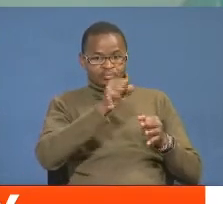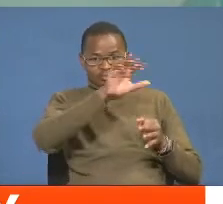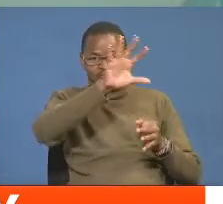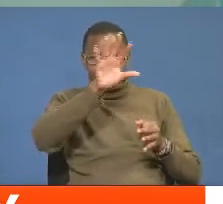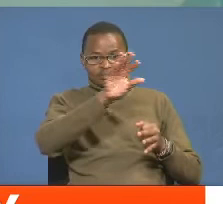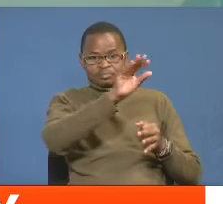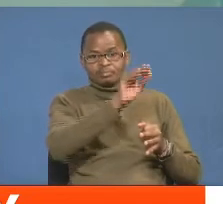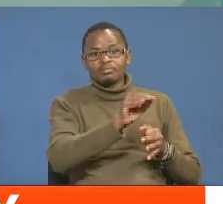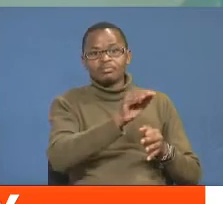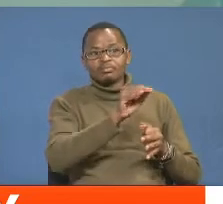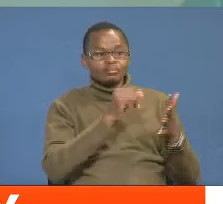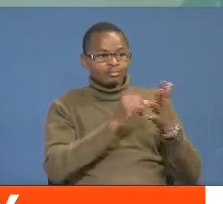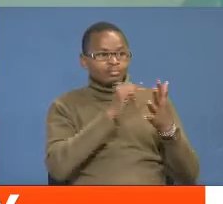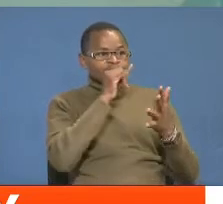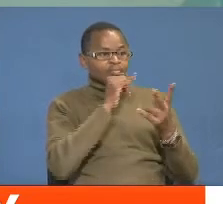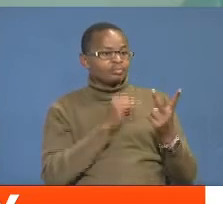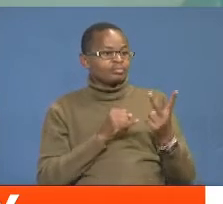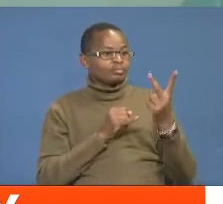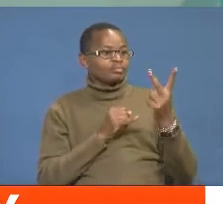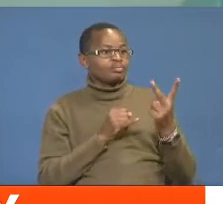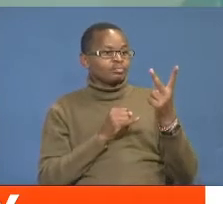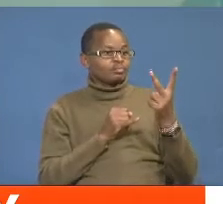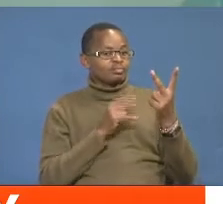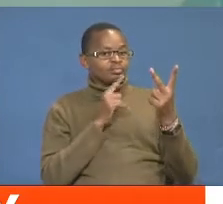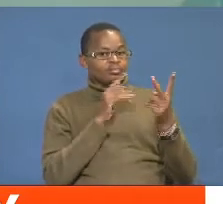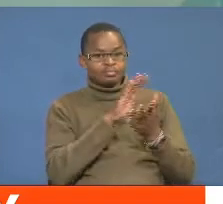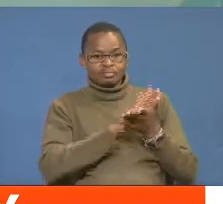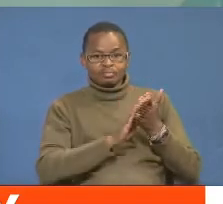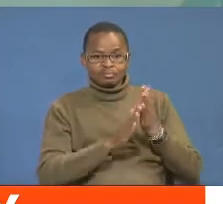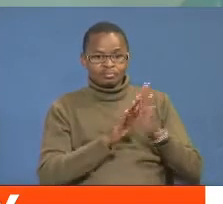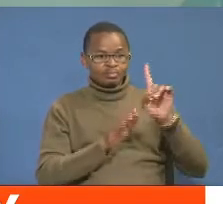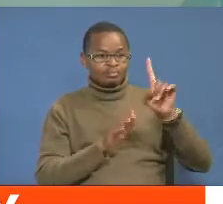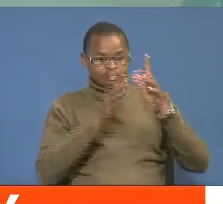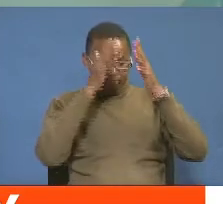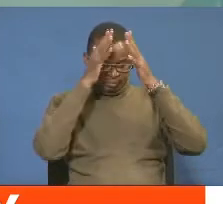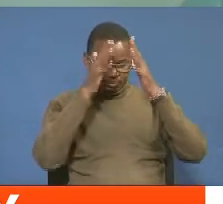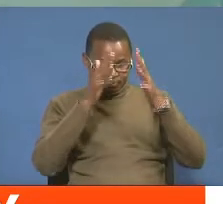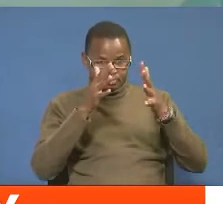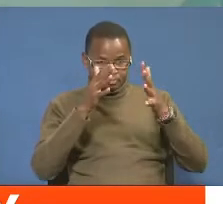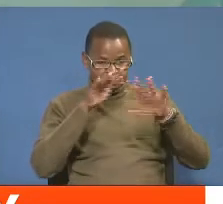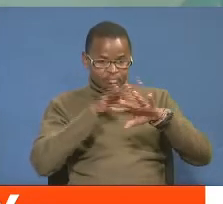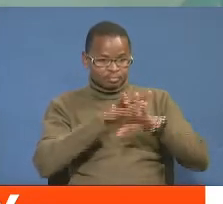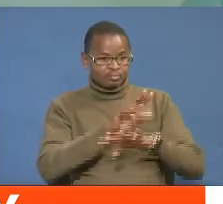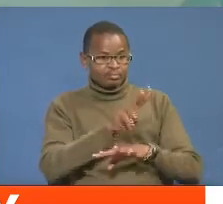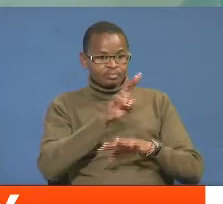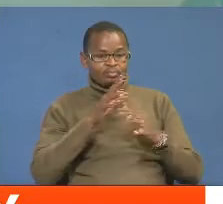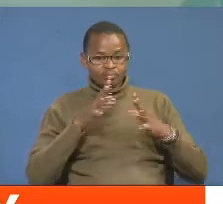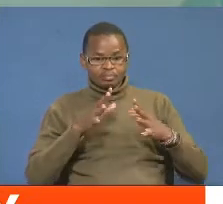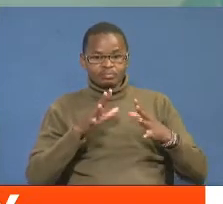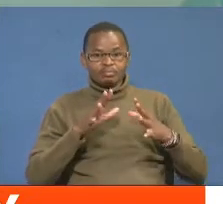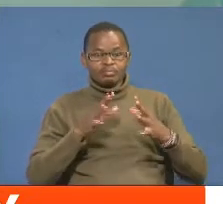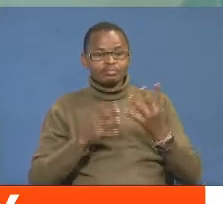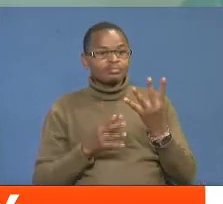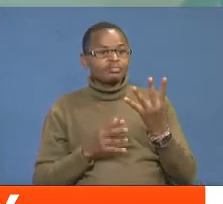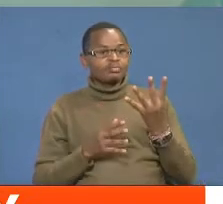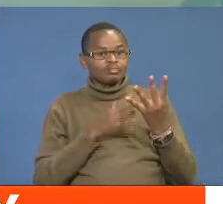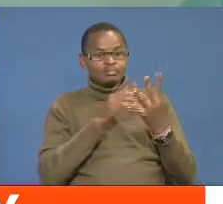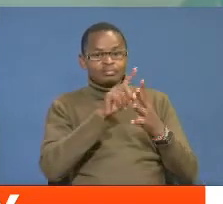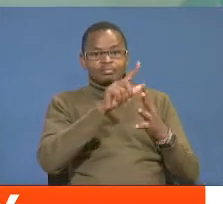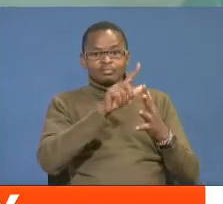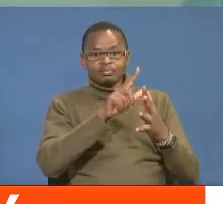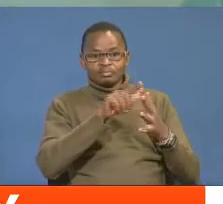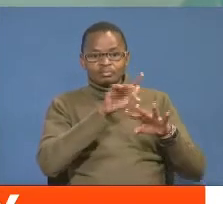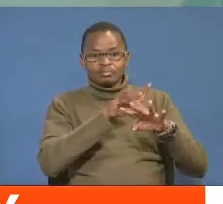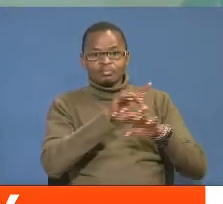variant circulating, it is twice as transmittable. So instead of, you know, if one person had it, instead of infecting two people, now it's going to be four, and then